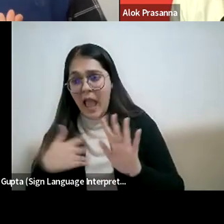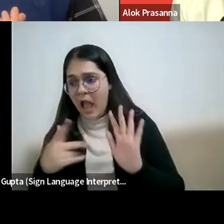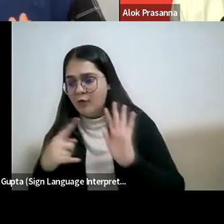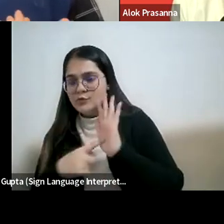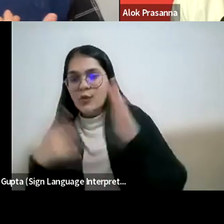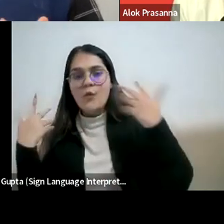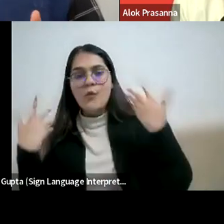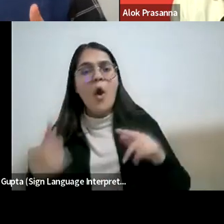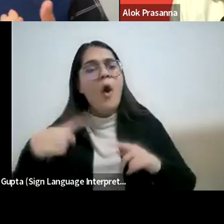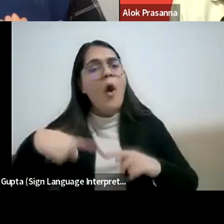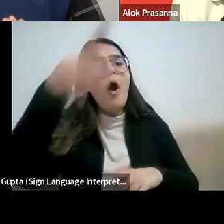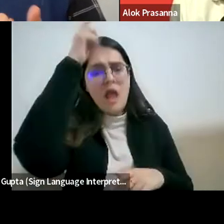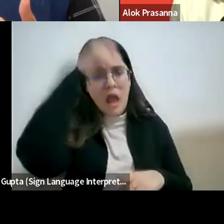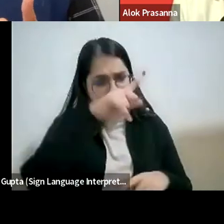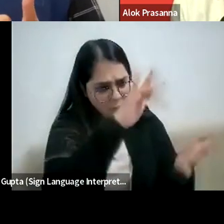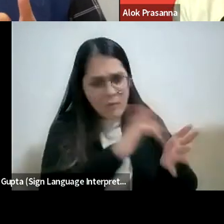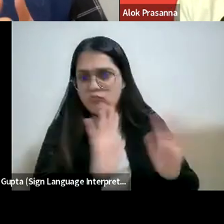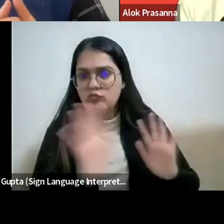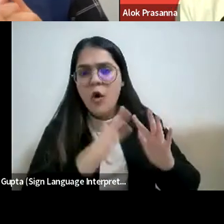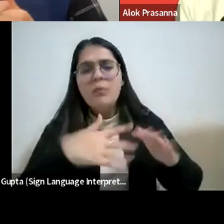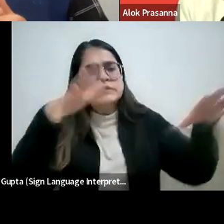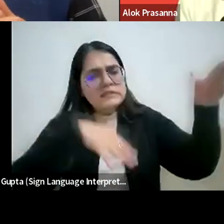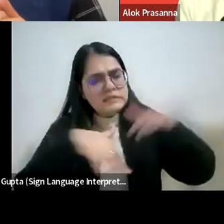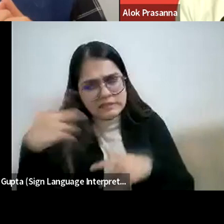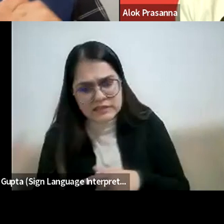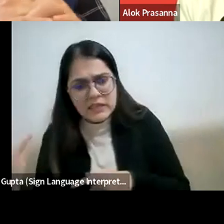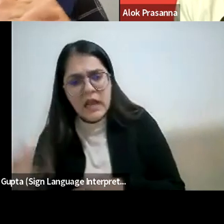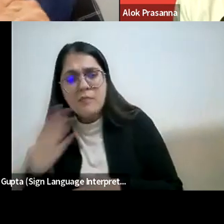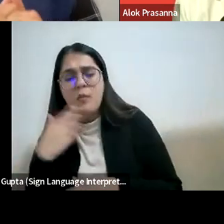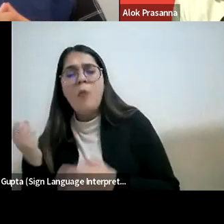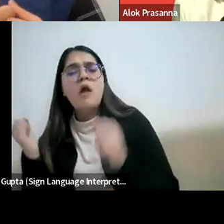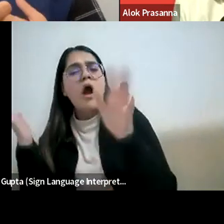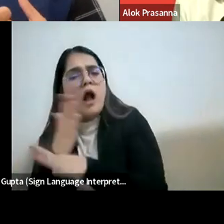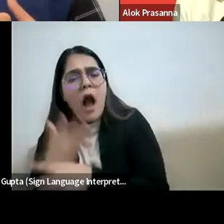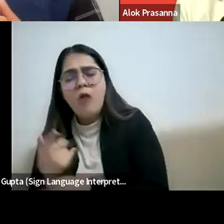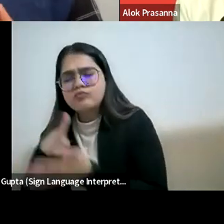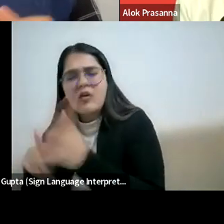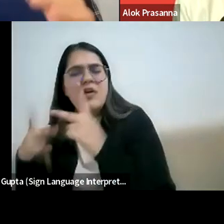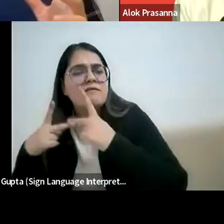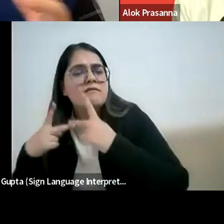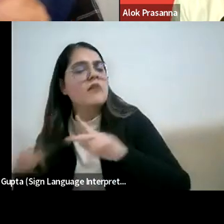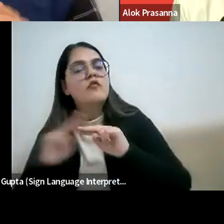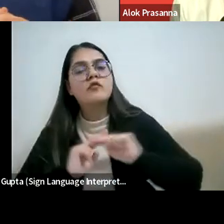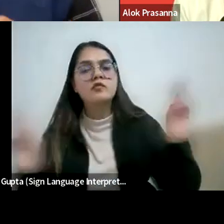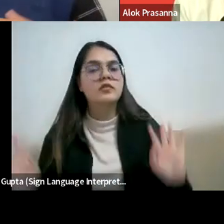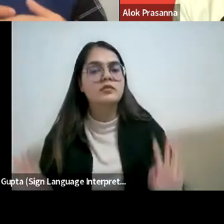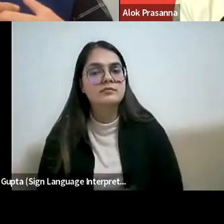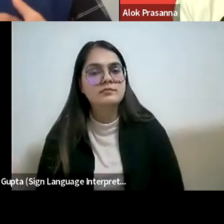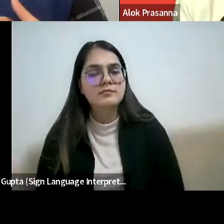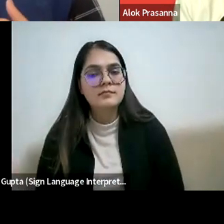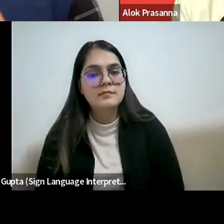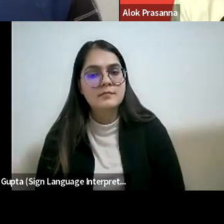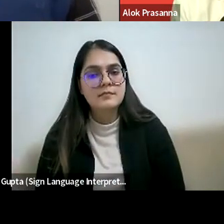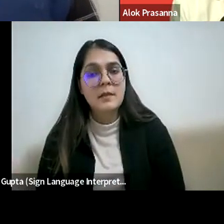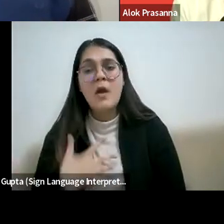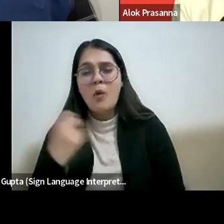every corner of the country, big cities, small towns, villages, and far corners. I don't want to say too